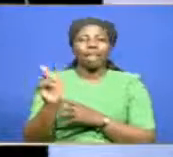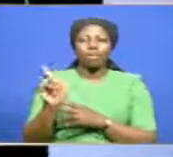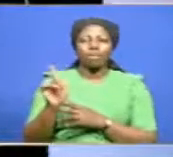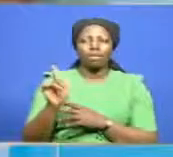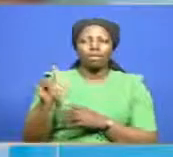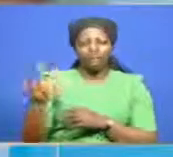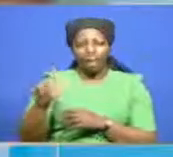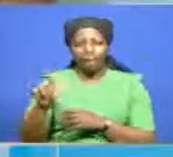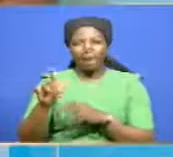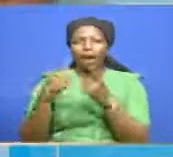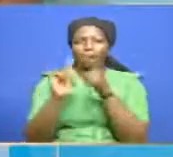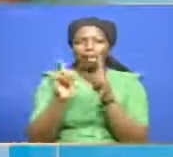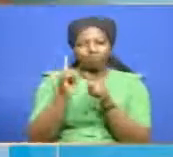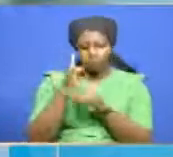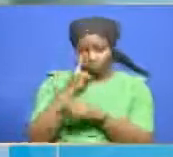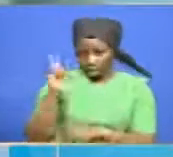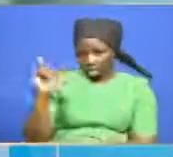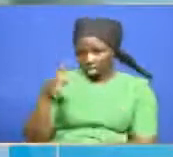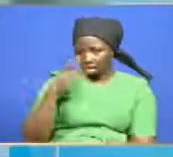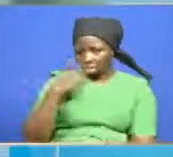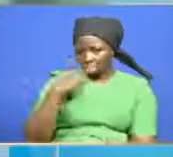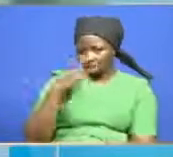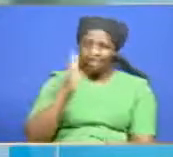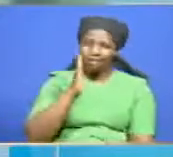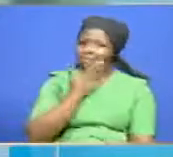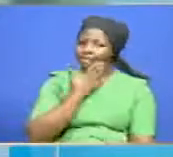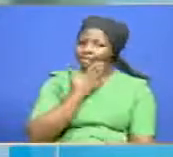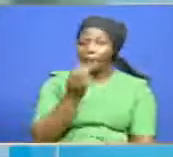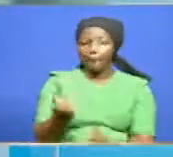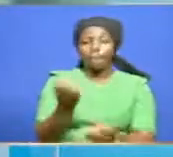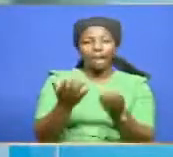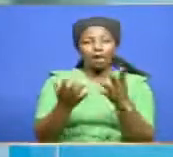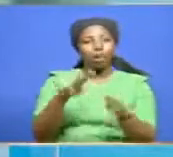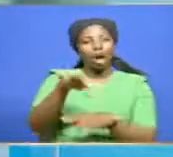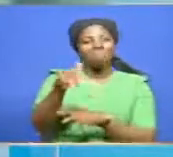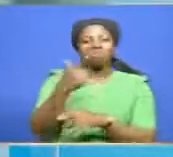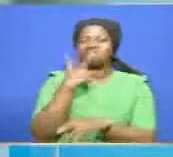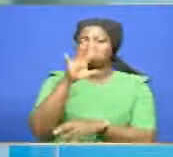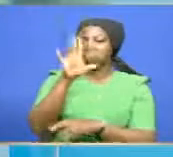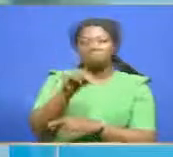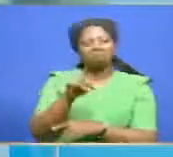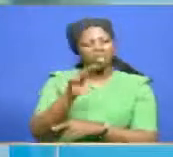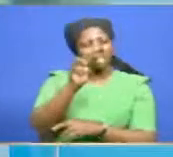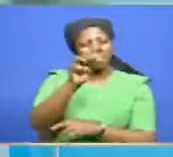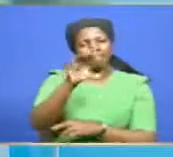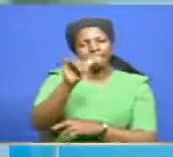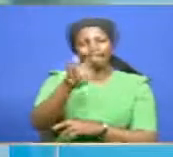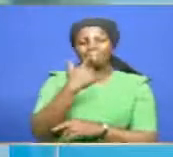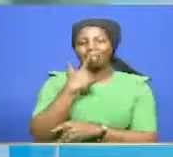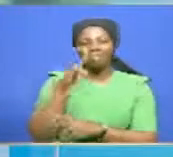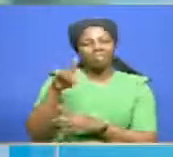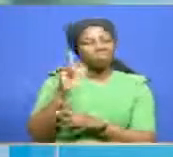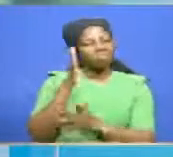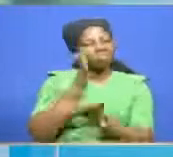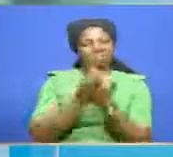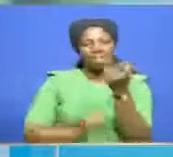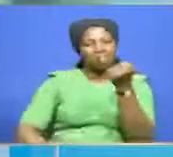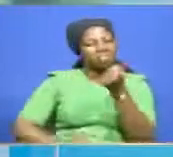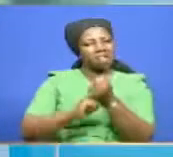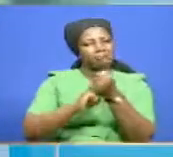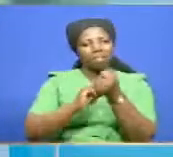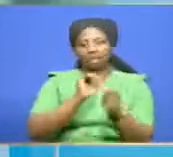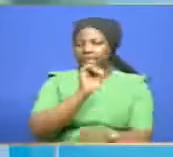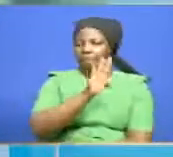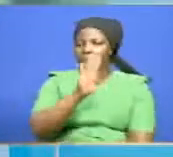see, the red color, Baringo County said no, they do not. The MCA said they are not subscribing to